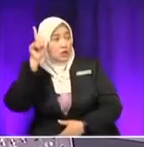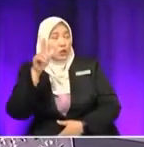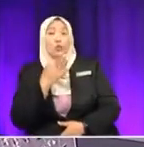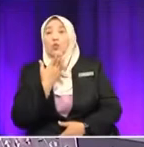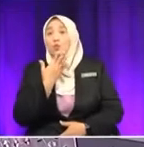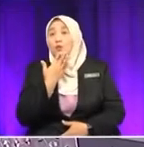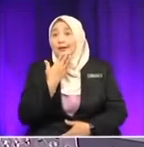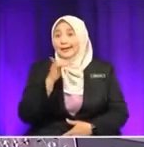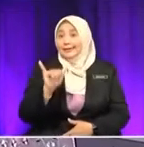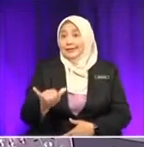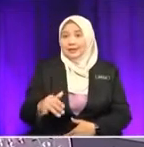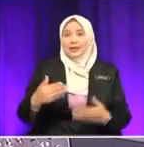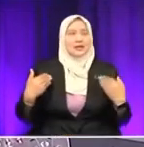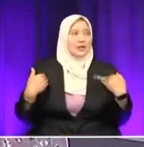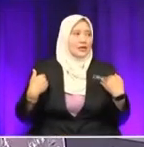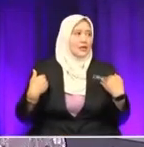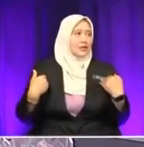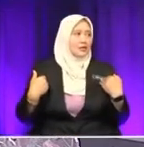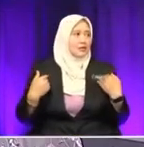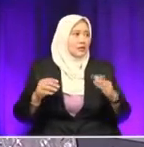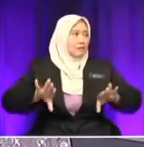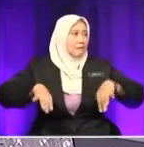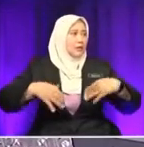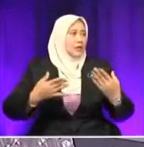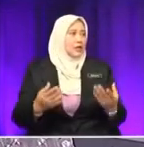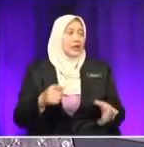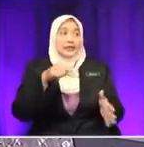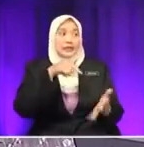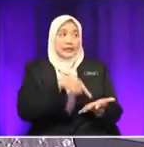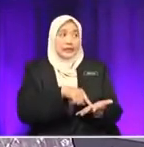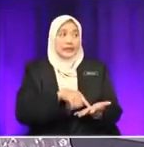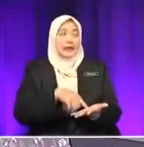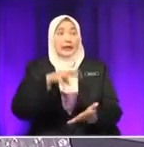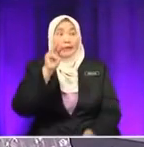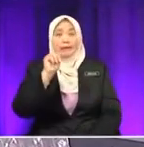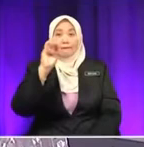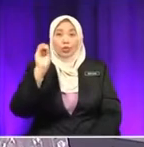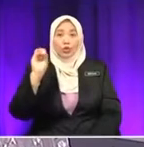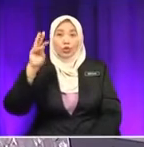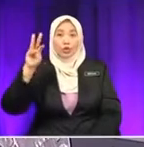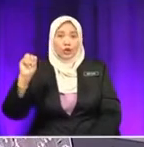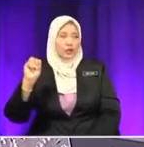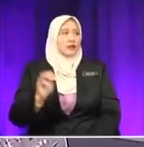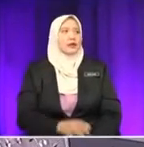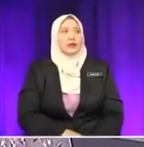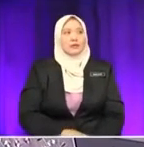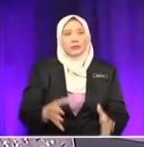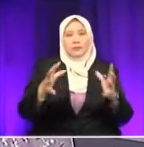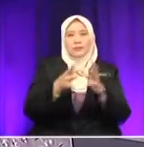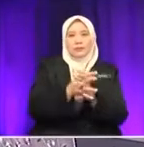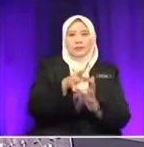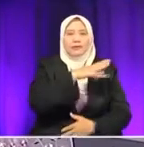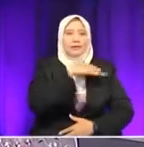shortly, briefly explain to you about the colors. So, this is mom, mix or match, where your ideas, people, come from your